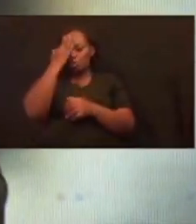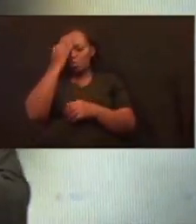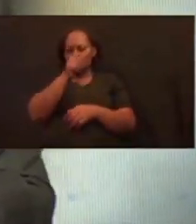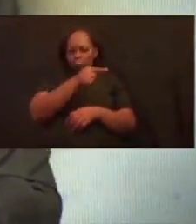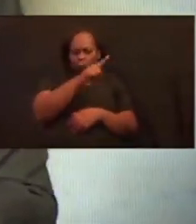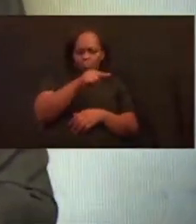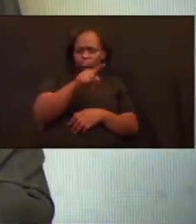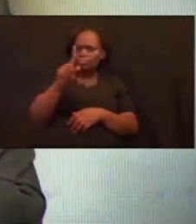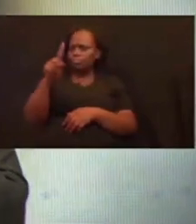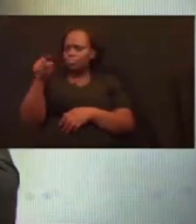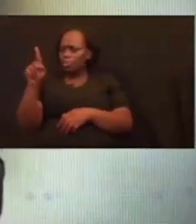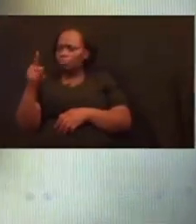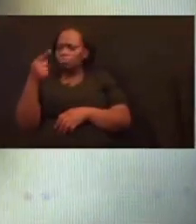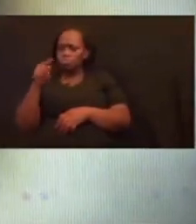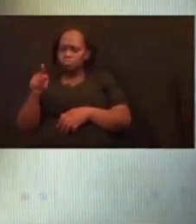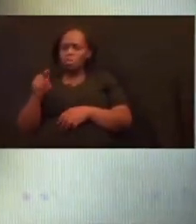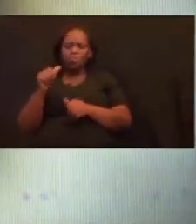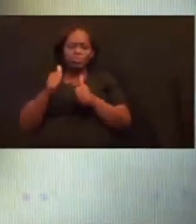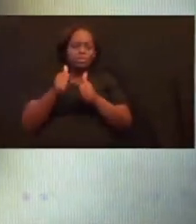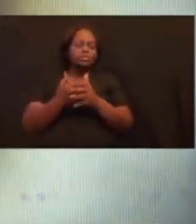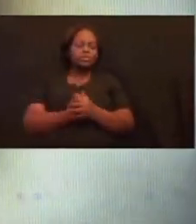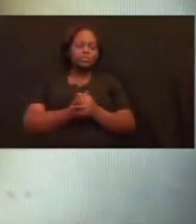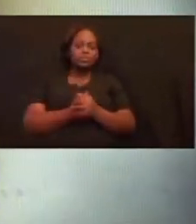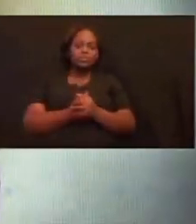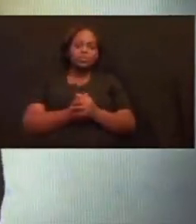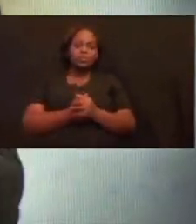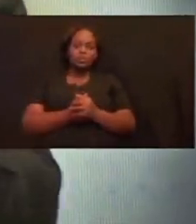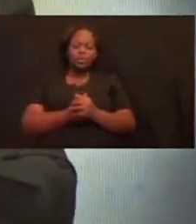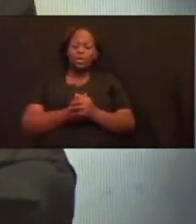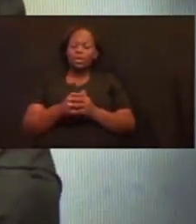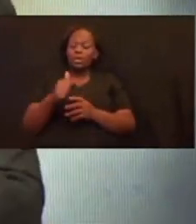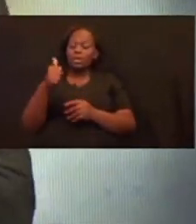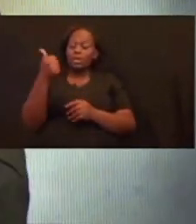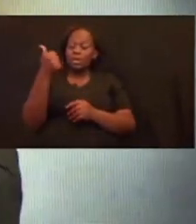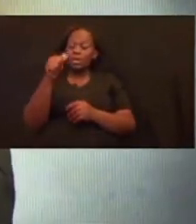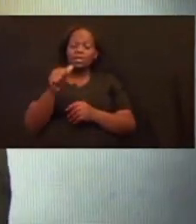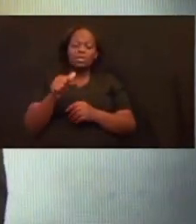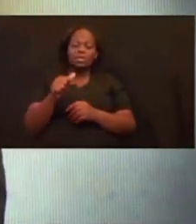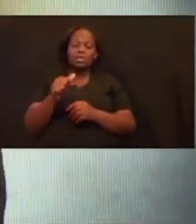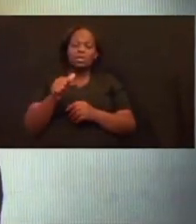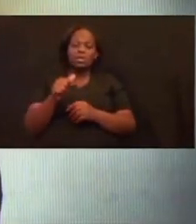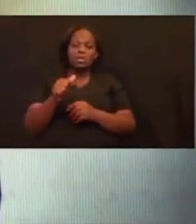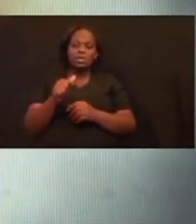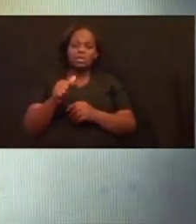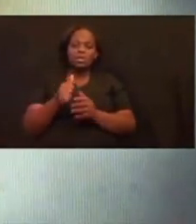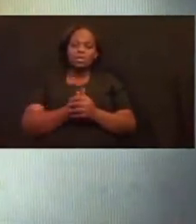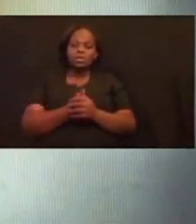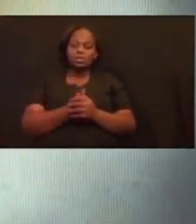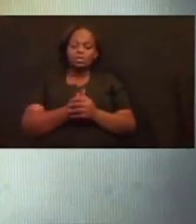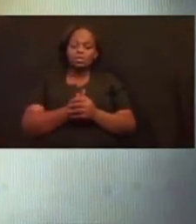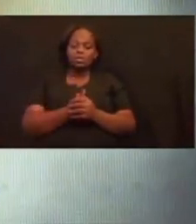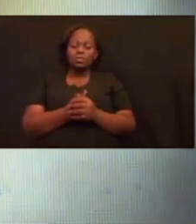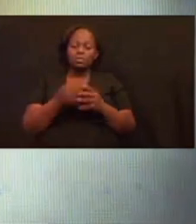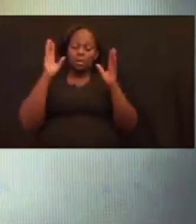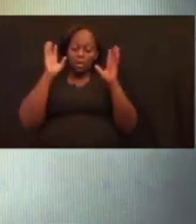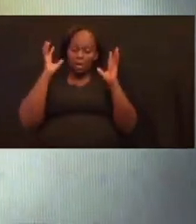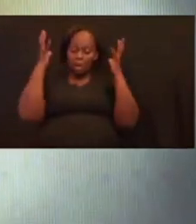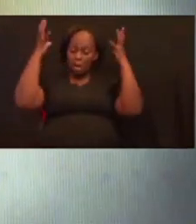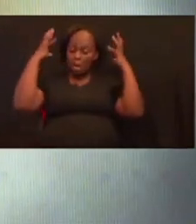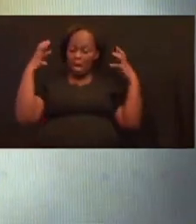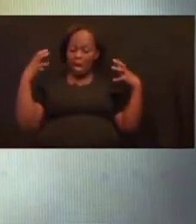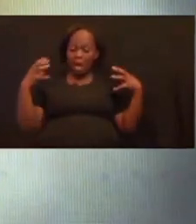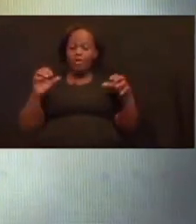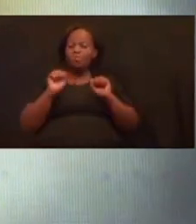Are we together? Every animal can roar like the lion, and they are right until the genuine lion